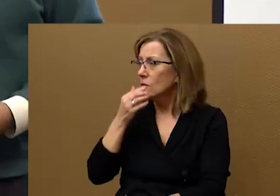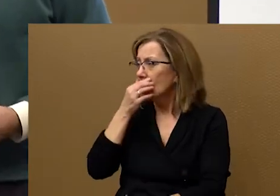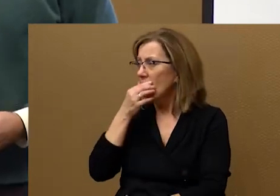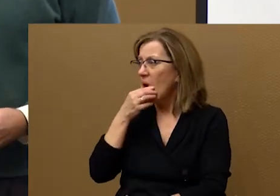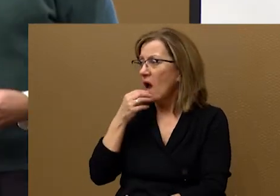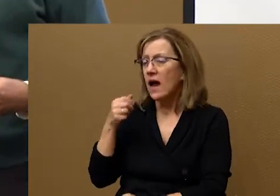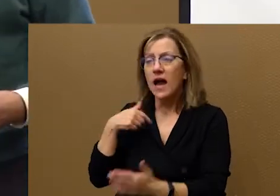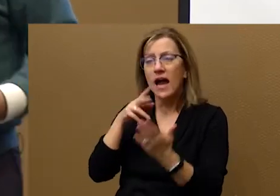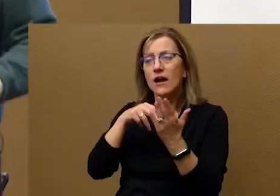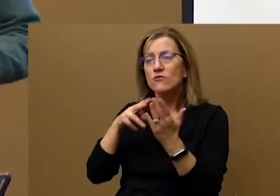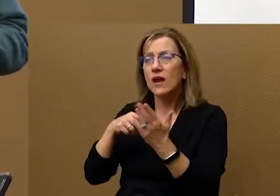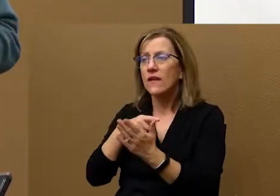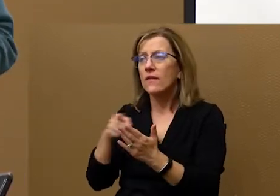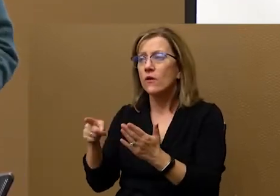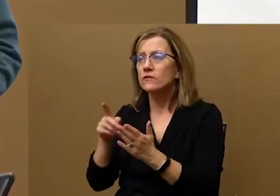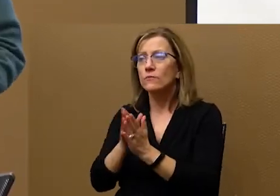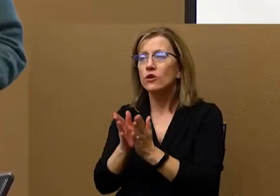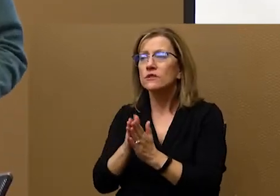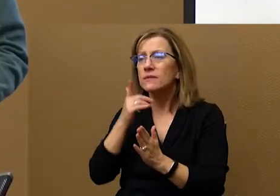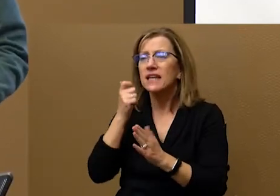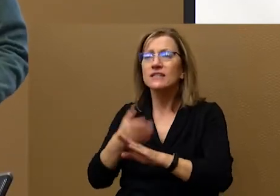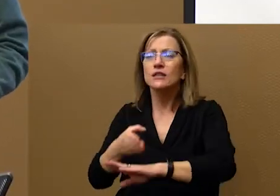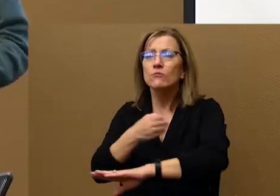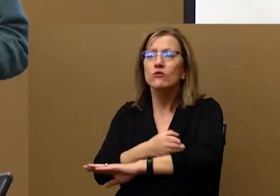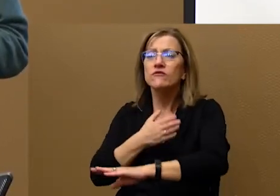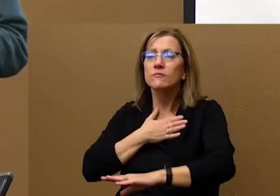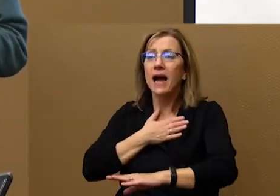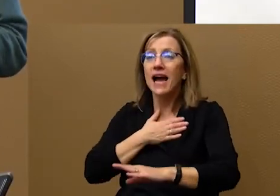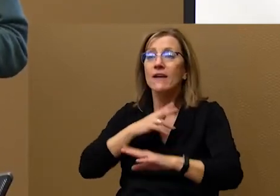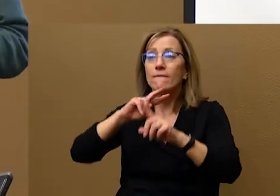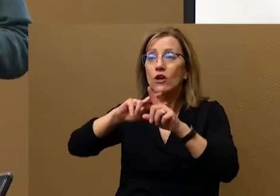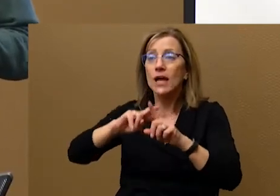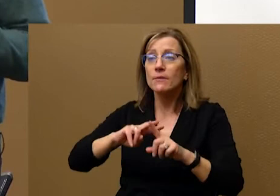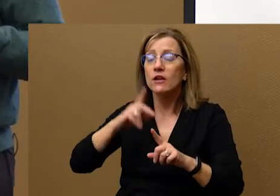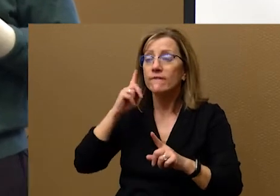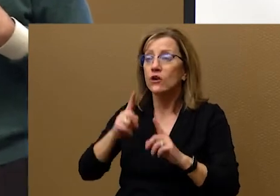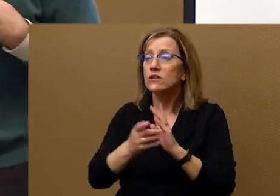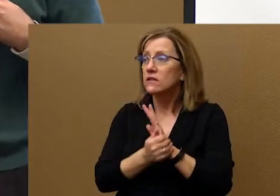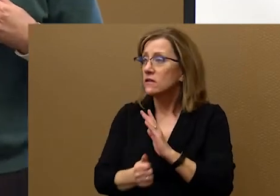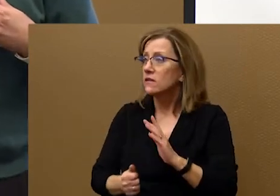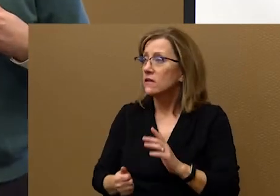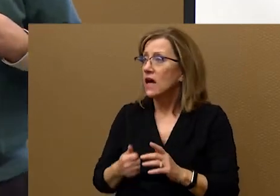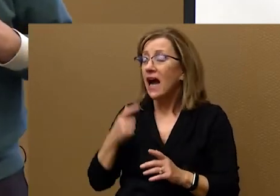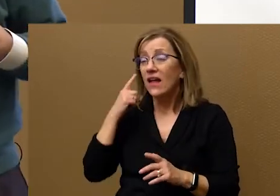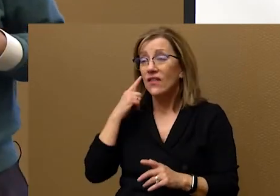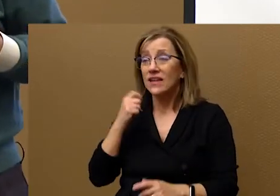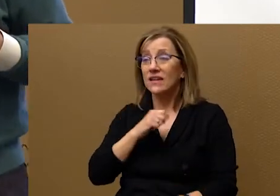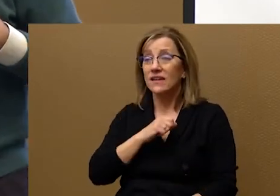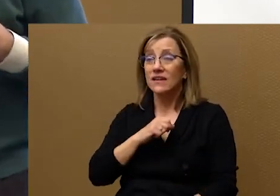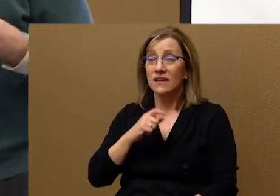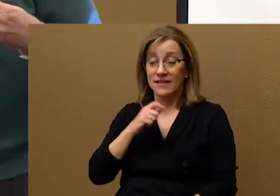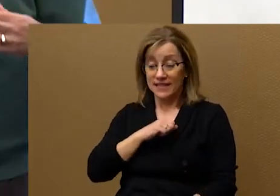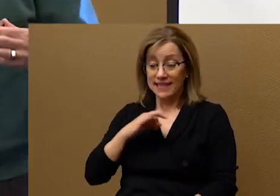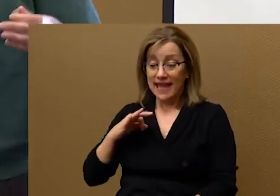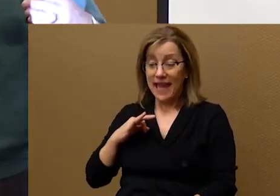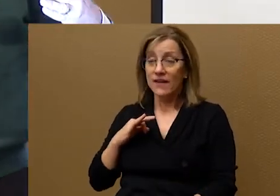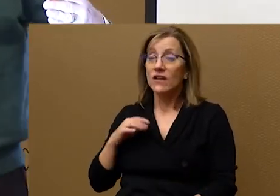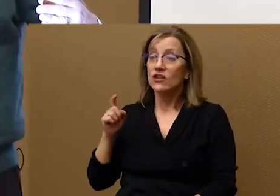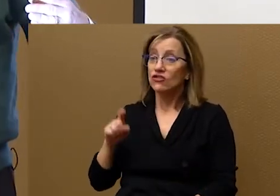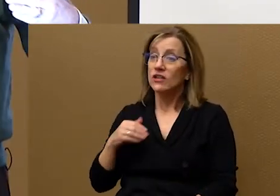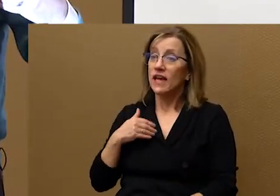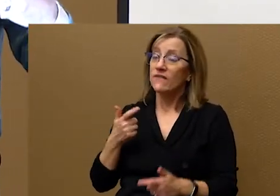books because it improves my vocabulary for skills. I think the task for staff is to have a very